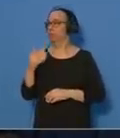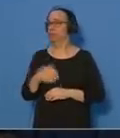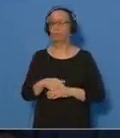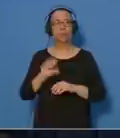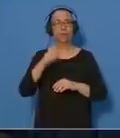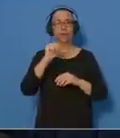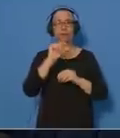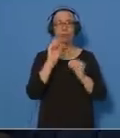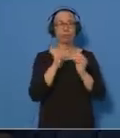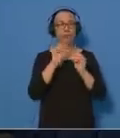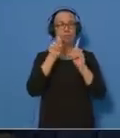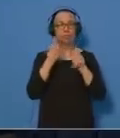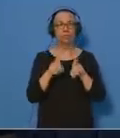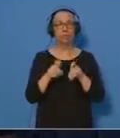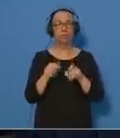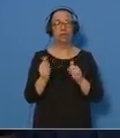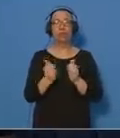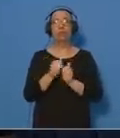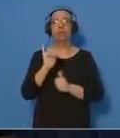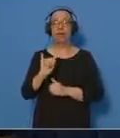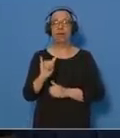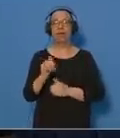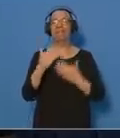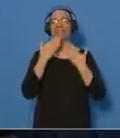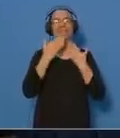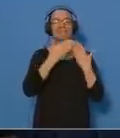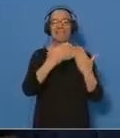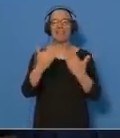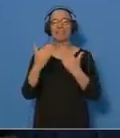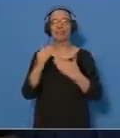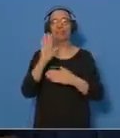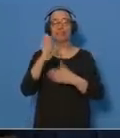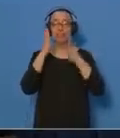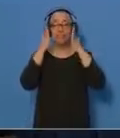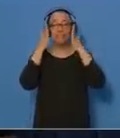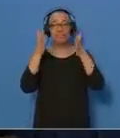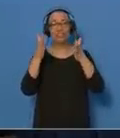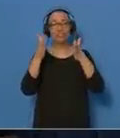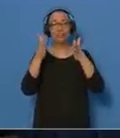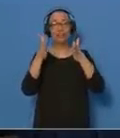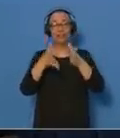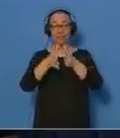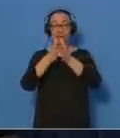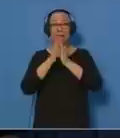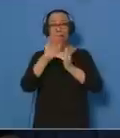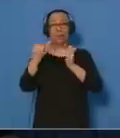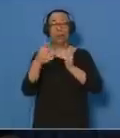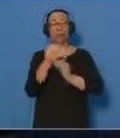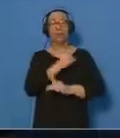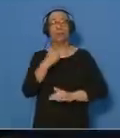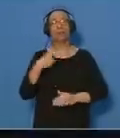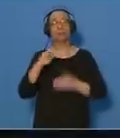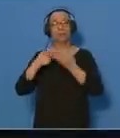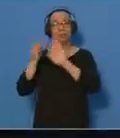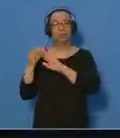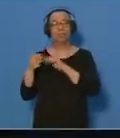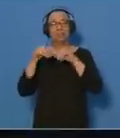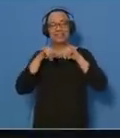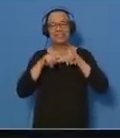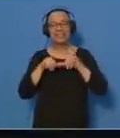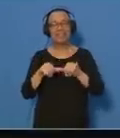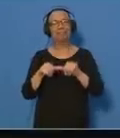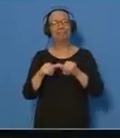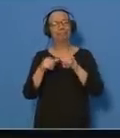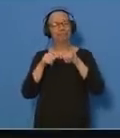All right. With that, I want to thank everyone for their attention. I want to ask all members of the community to continue to be